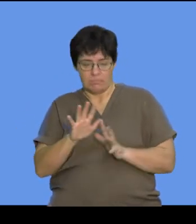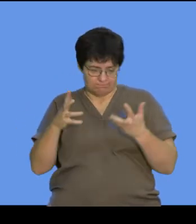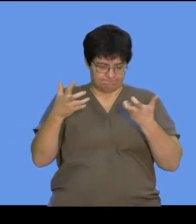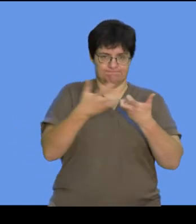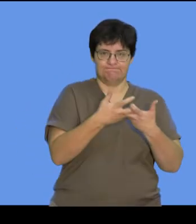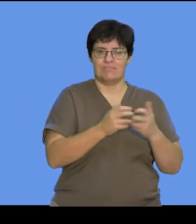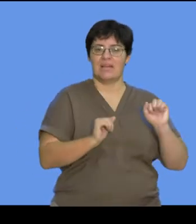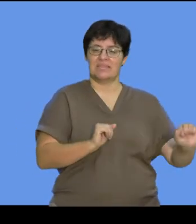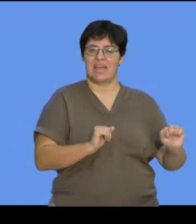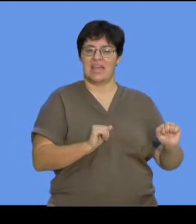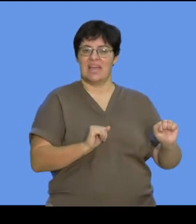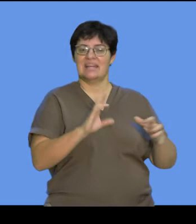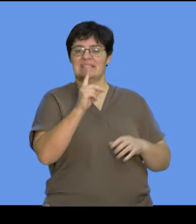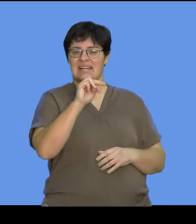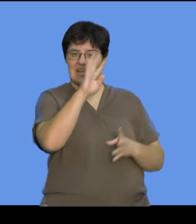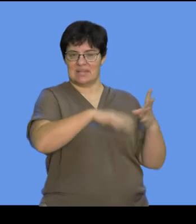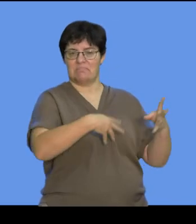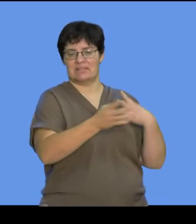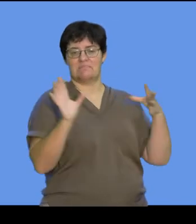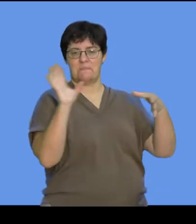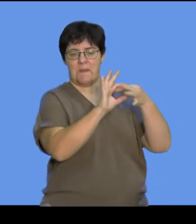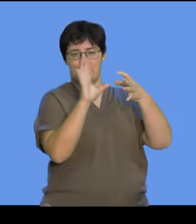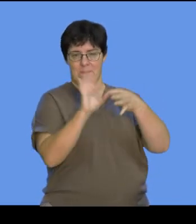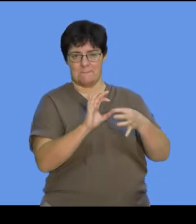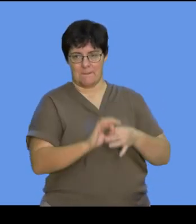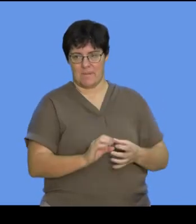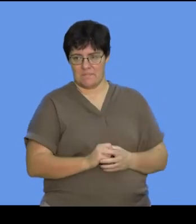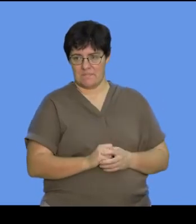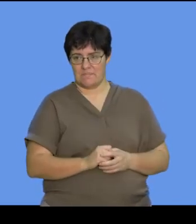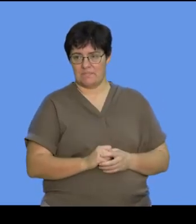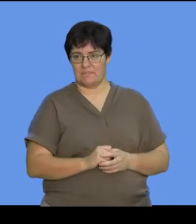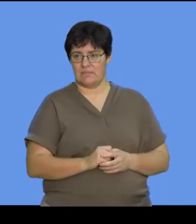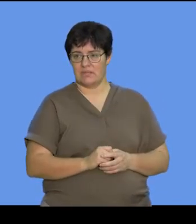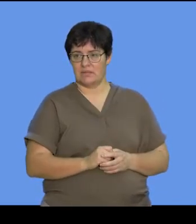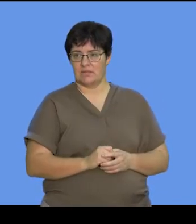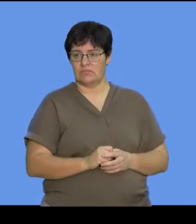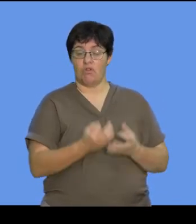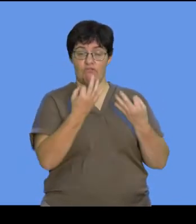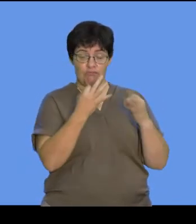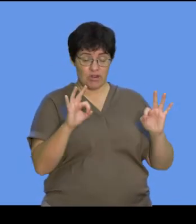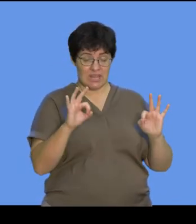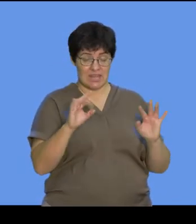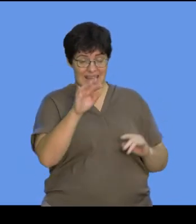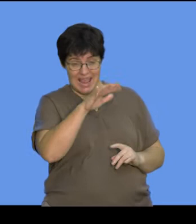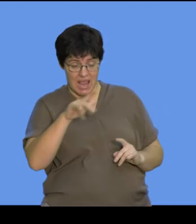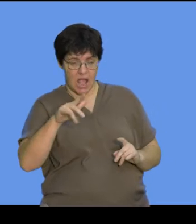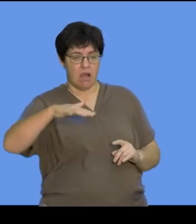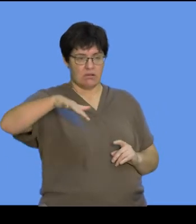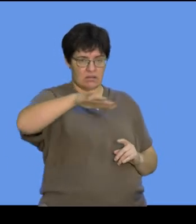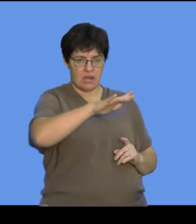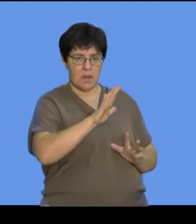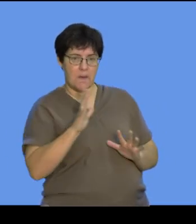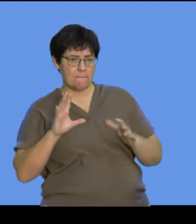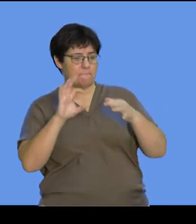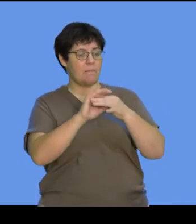to base pair with their complementary strands on the DNA template. So the free nucleotides will move and they